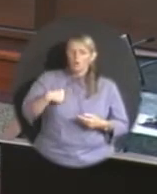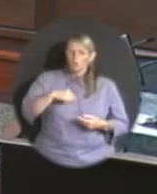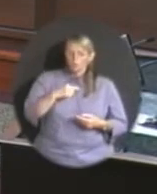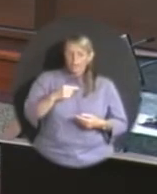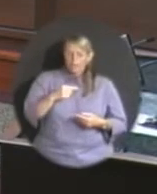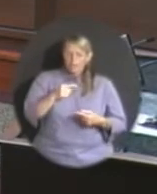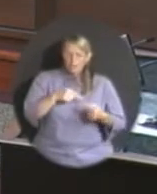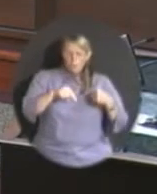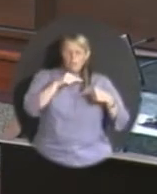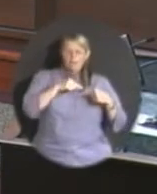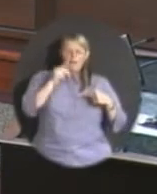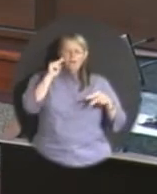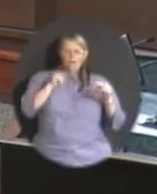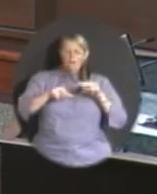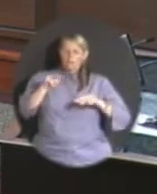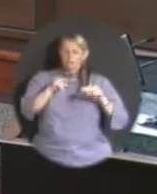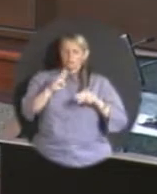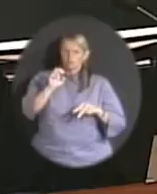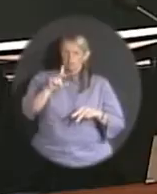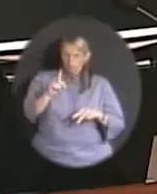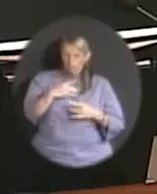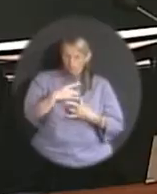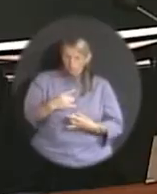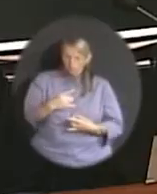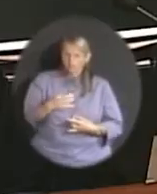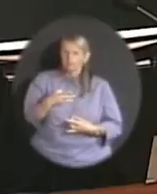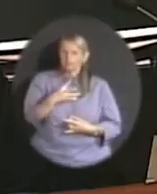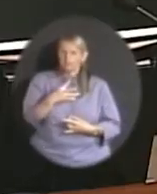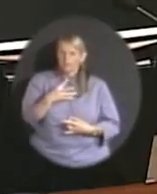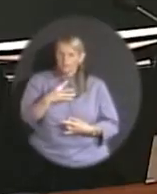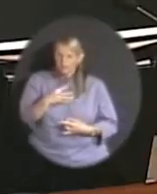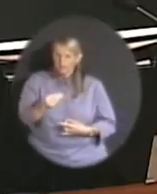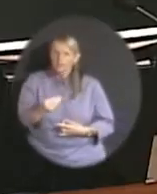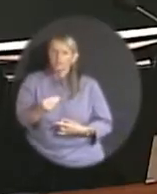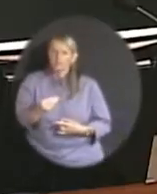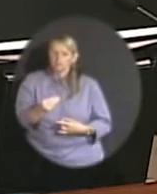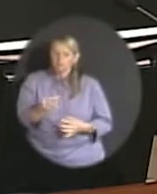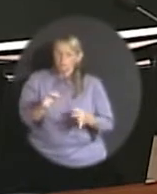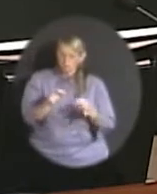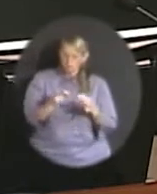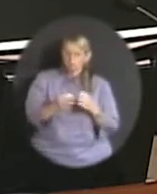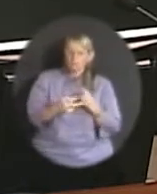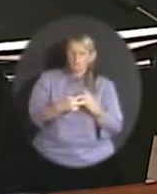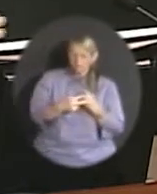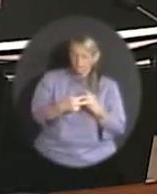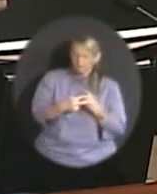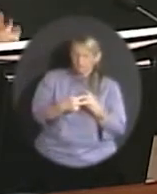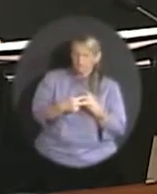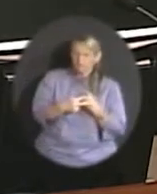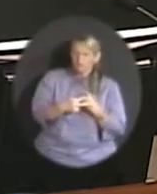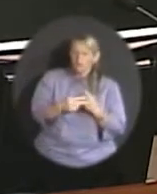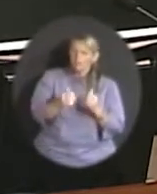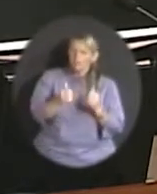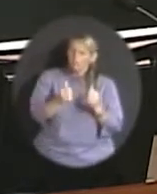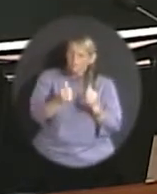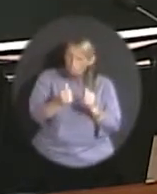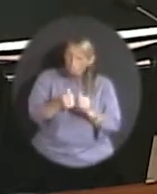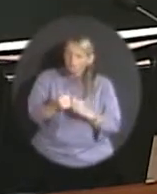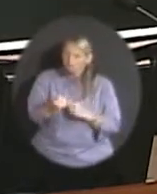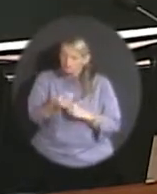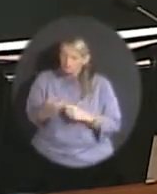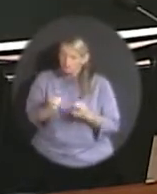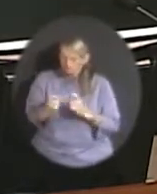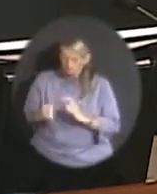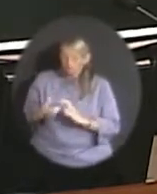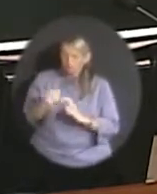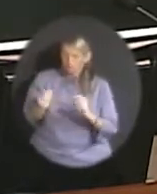bond and interest, and we refinanced that some years ago, and it was for savings at that point. With some of the changes that we have and the challenges